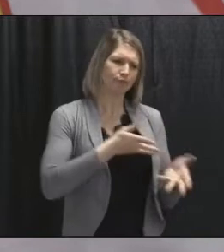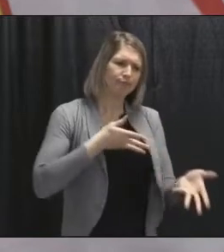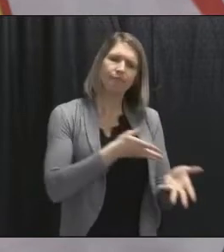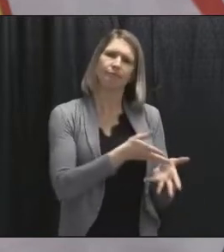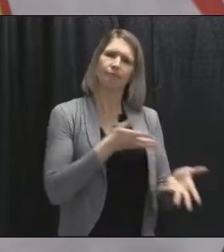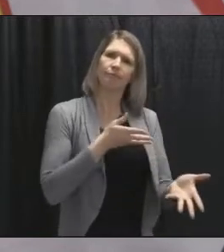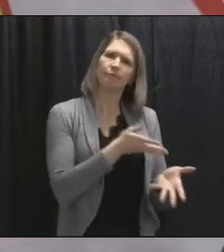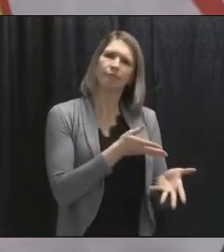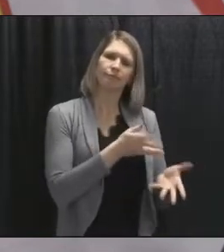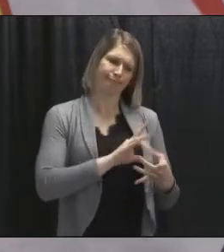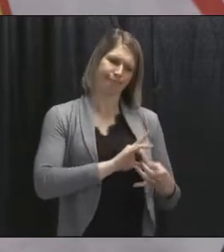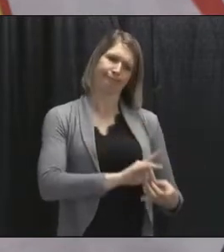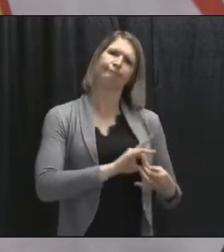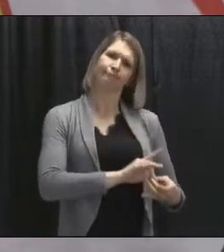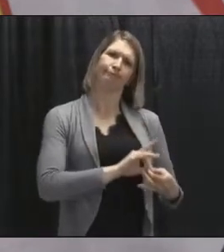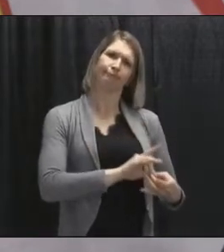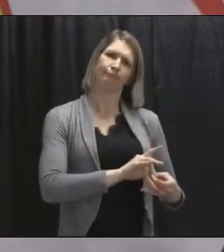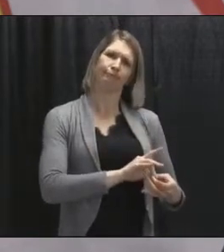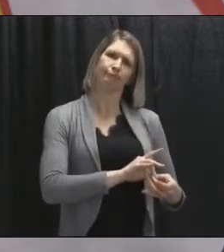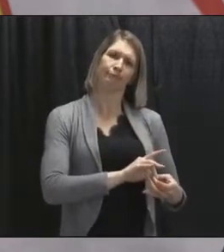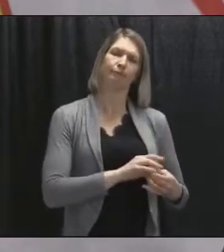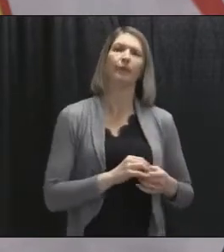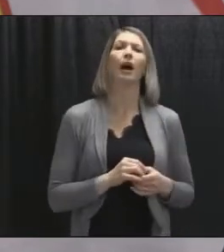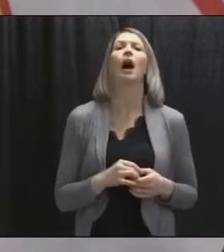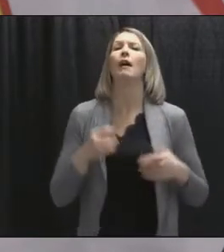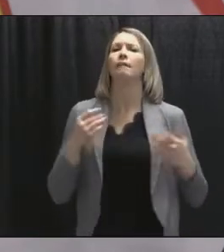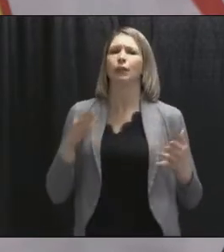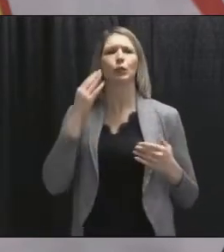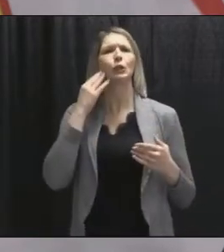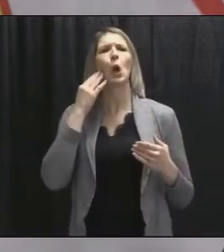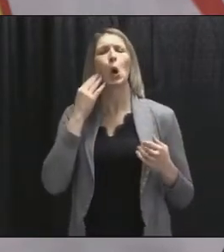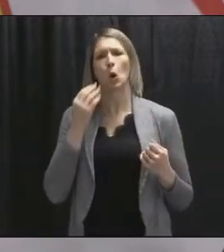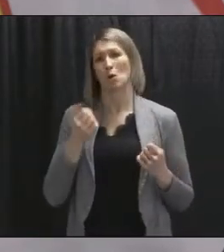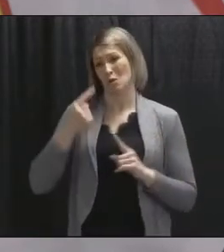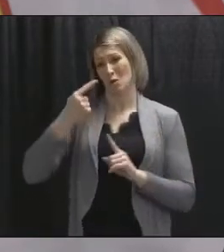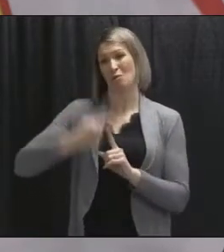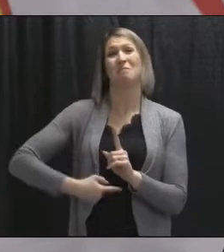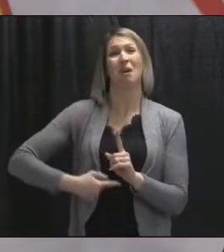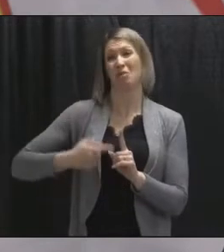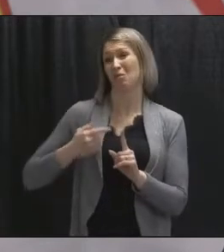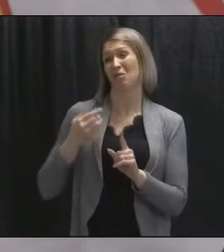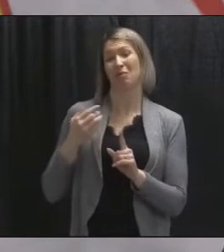I know what we've been asking you is a lot to absorb. I know for many of you it's difficult.